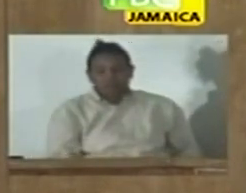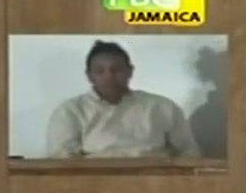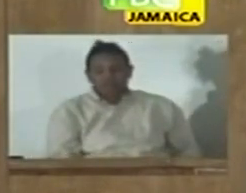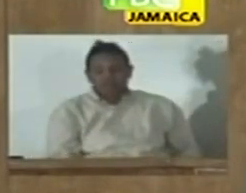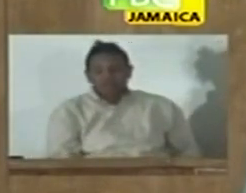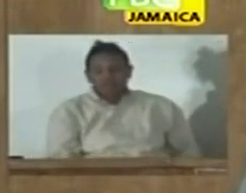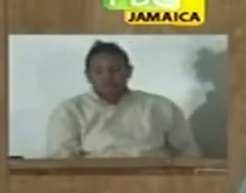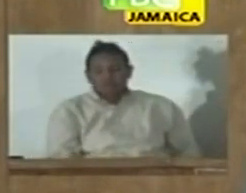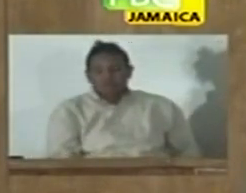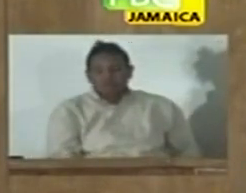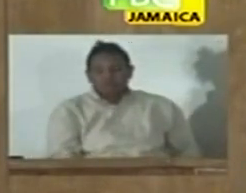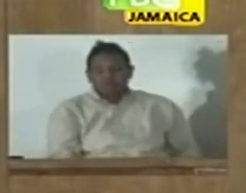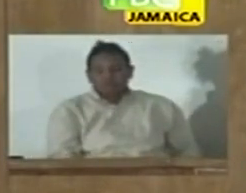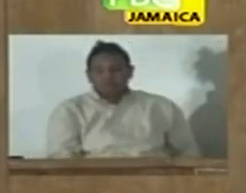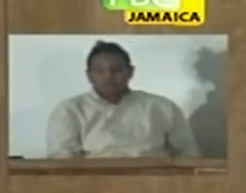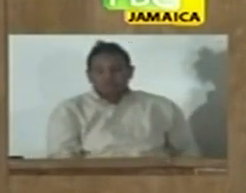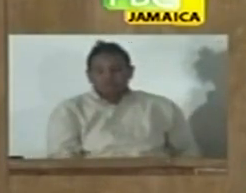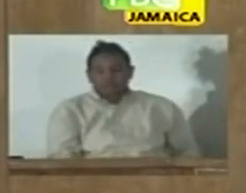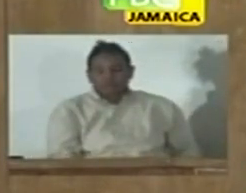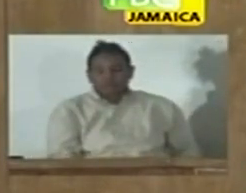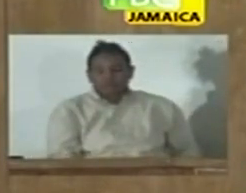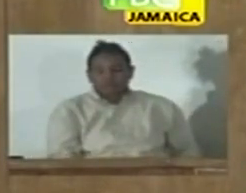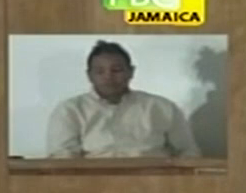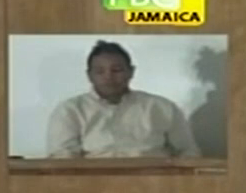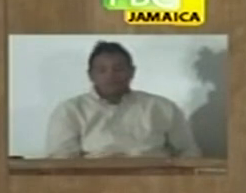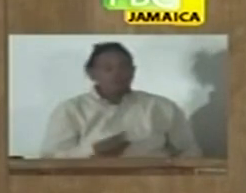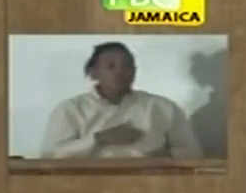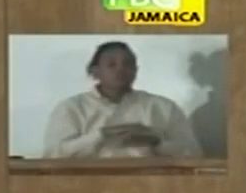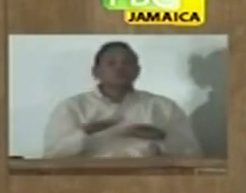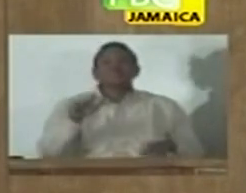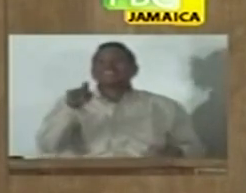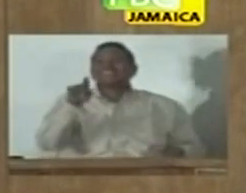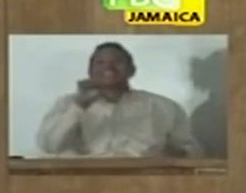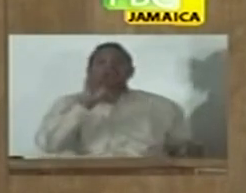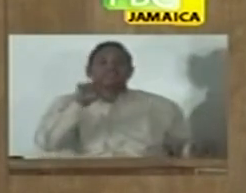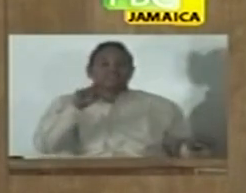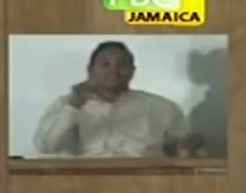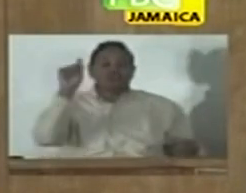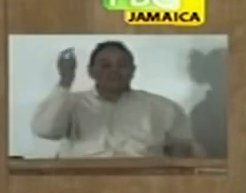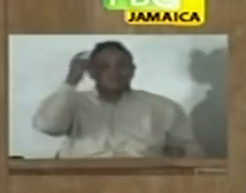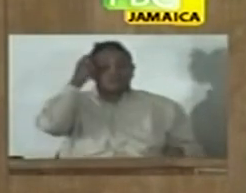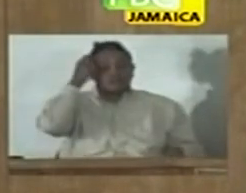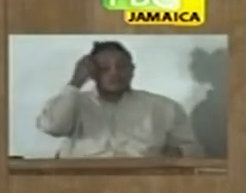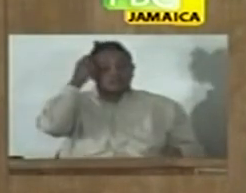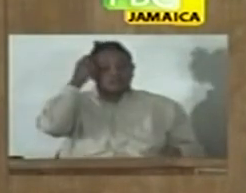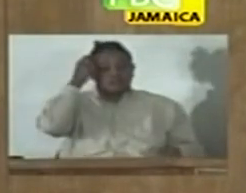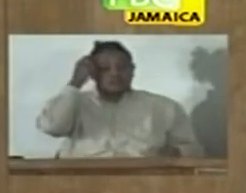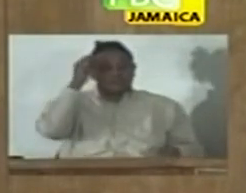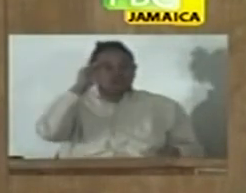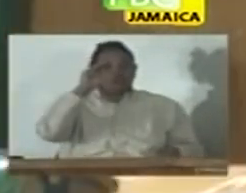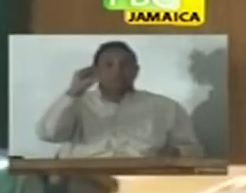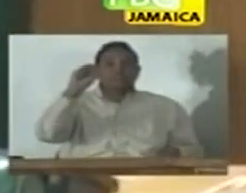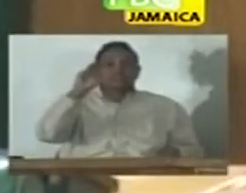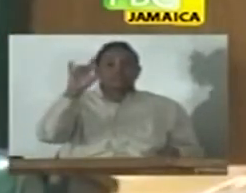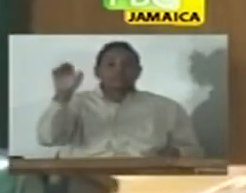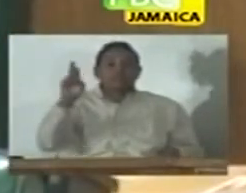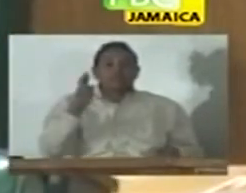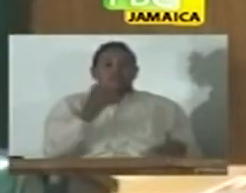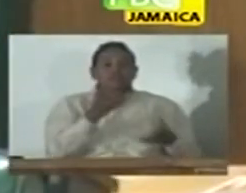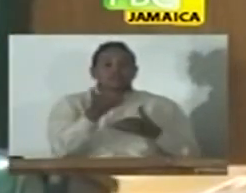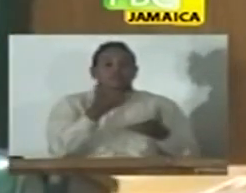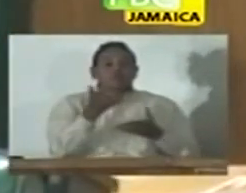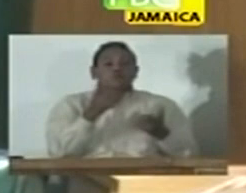I don't need an answer from the government. Ms. Miller has spoken to me, and she said not